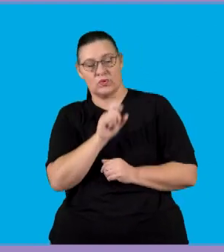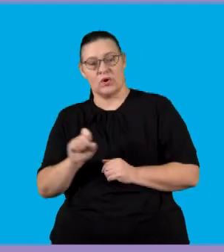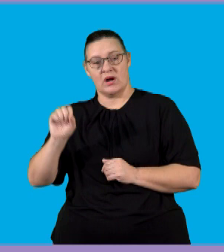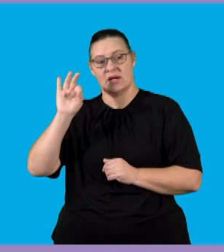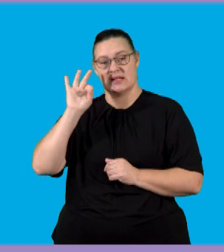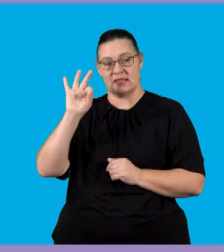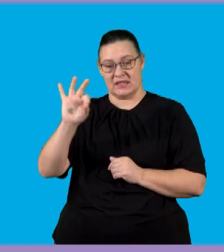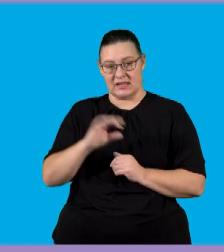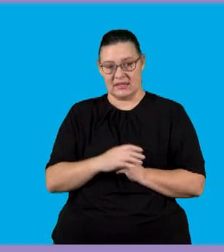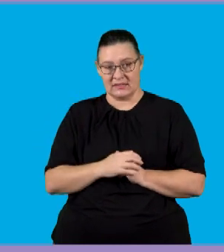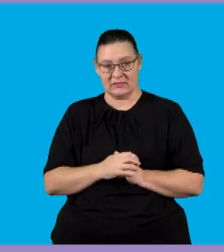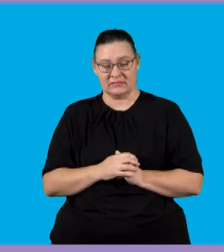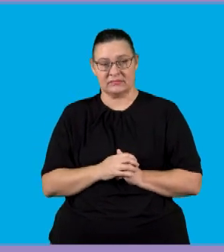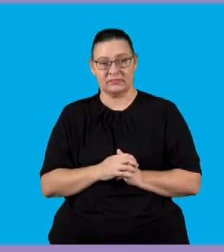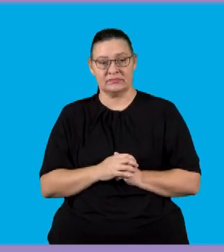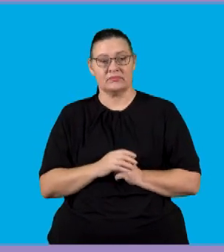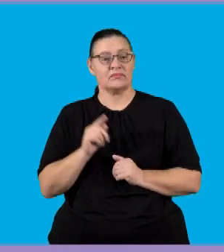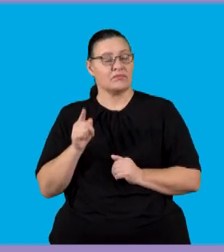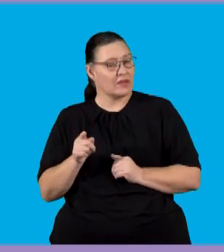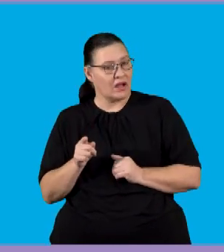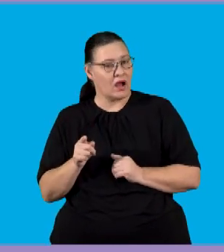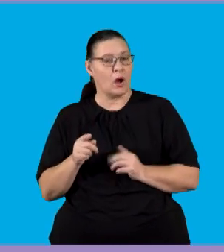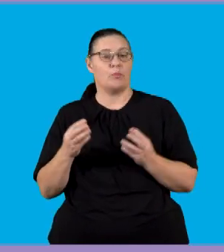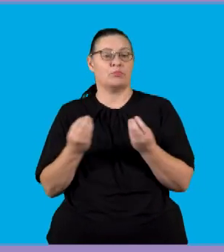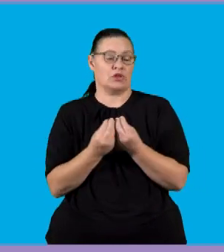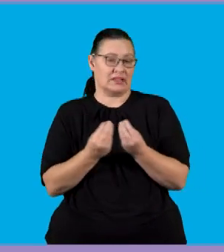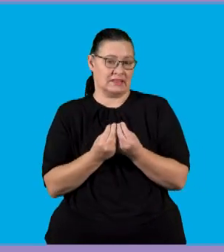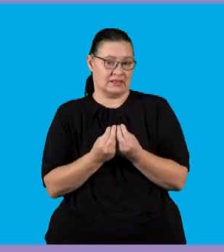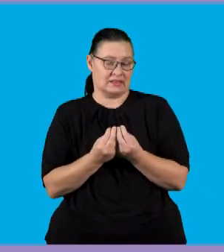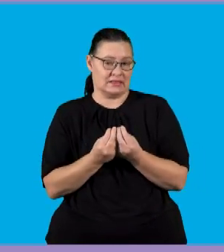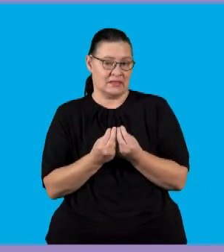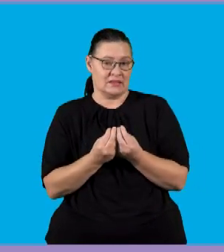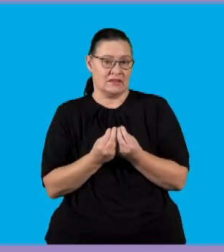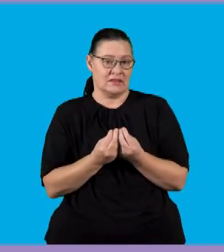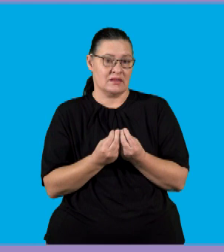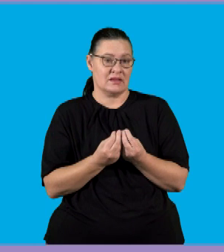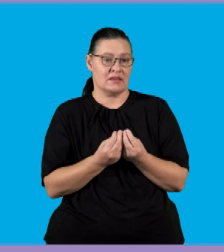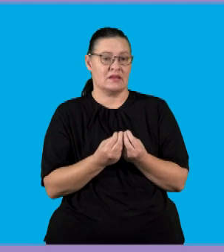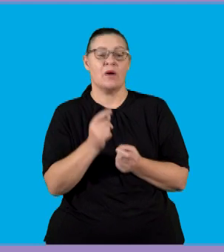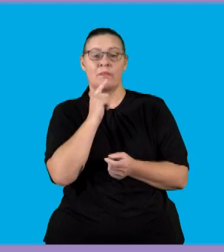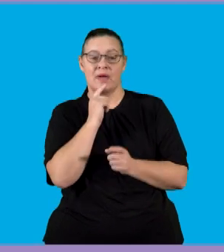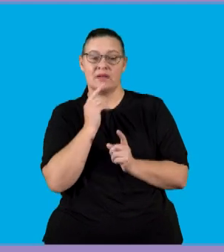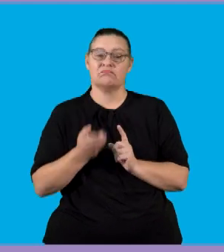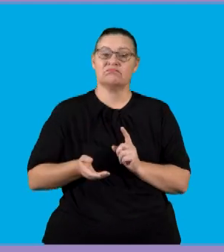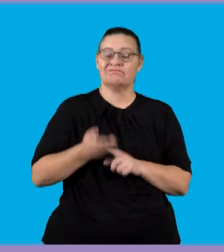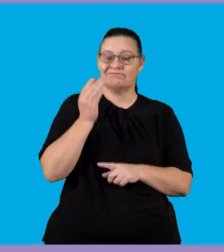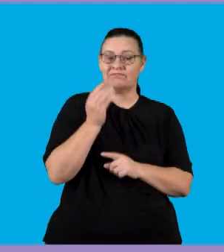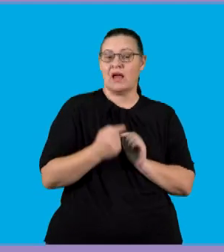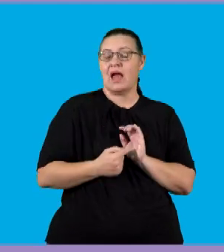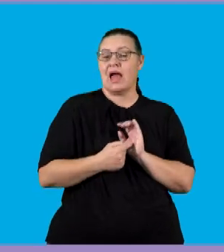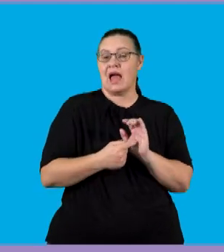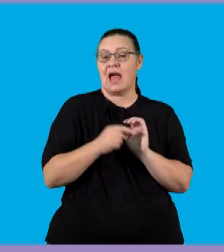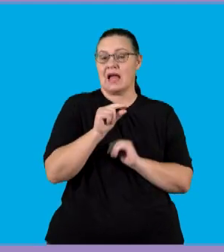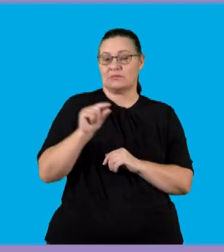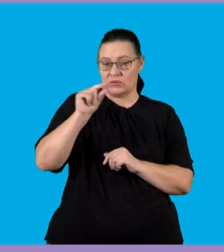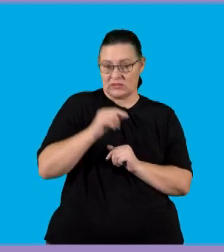to the exponent 3. Now this is a product that is being raised to an exponent. So